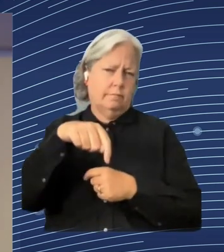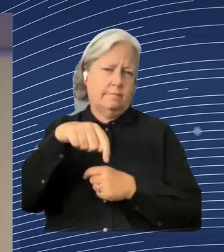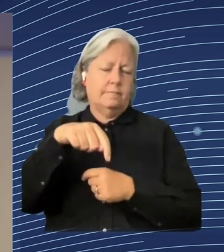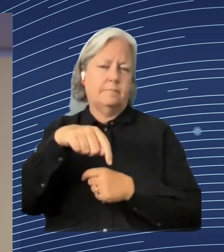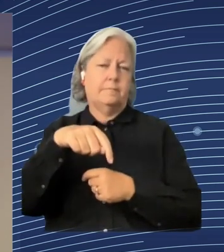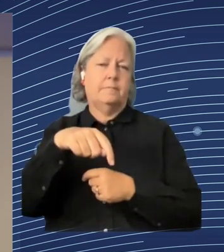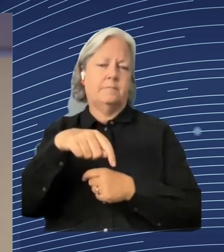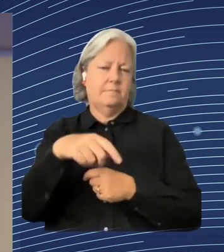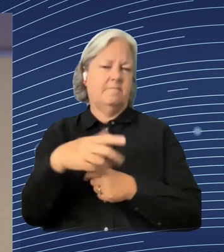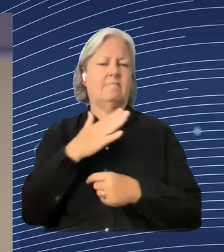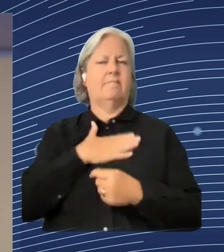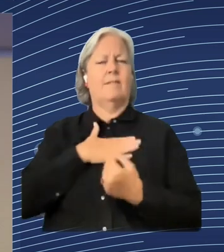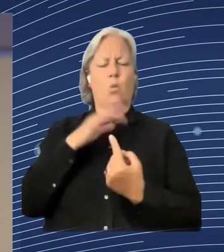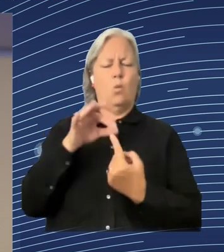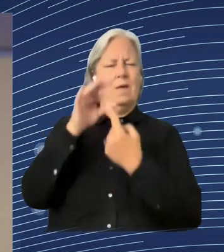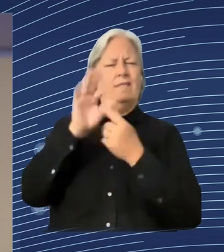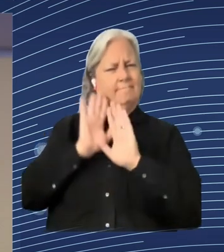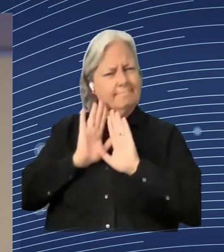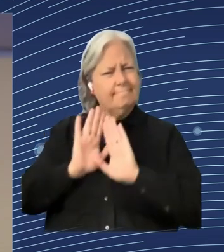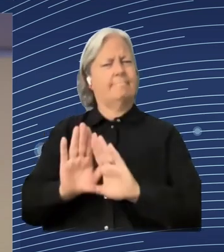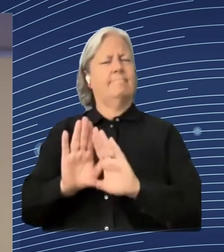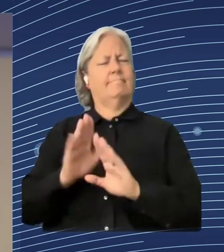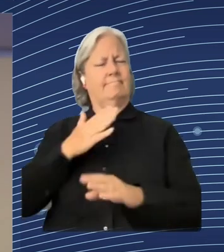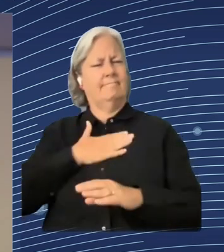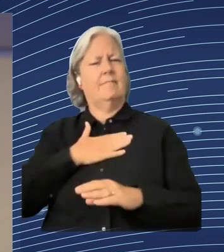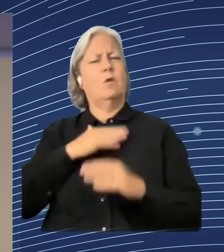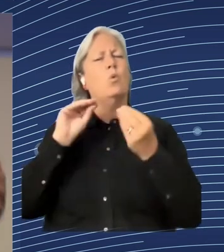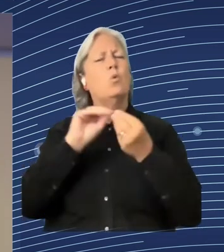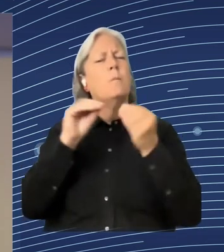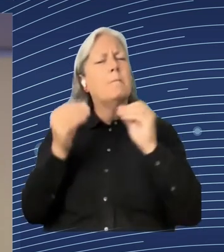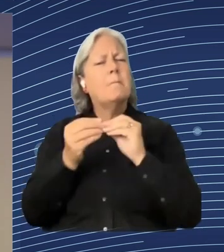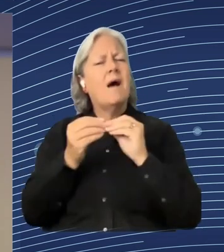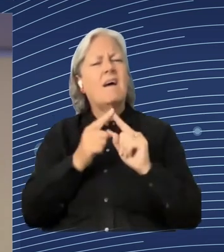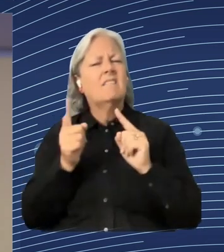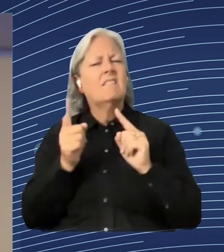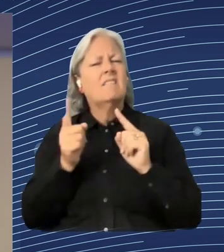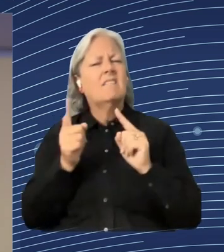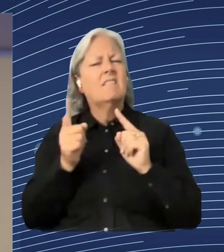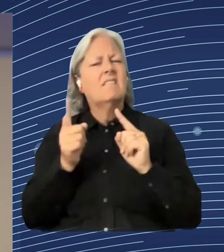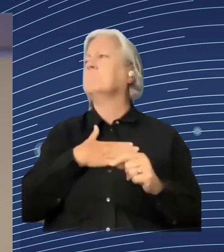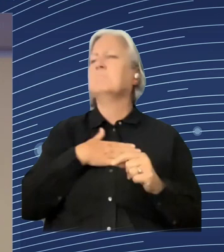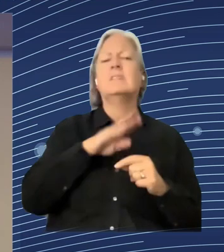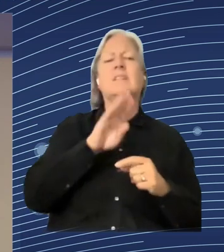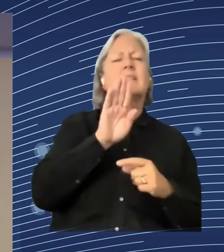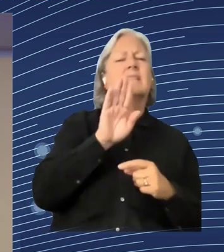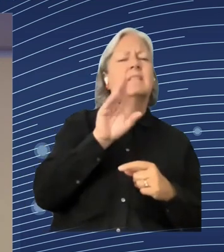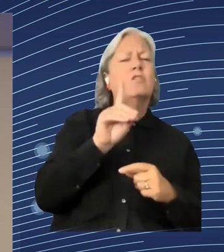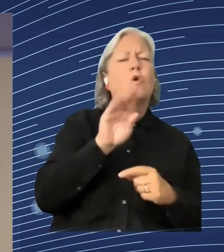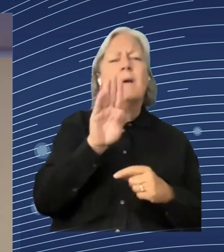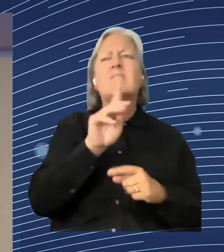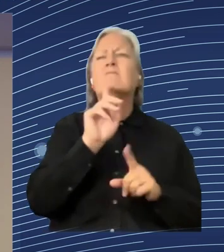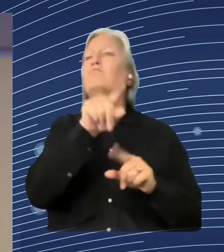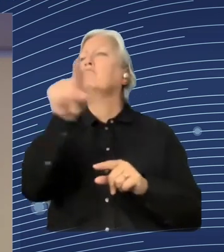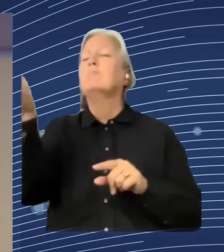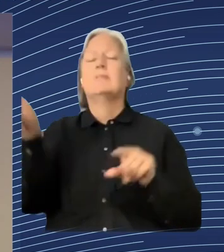our unique number that we are using throughout all our databases. So each citizen